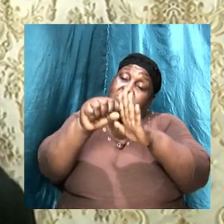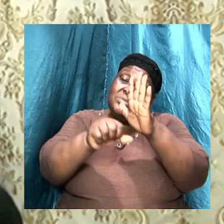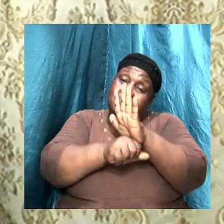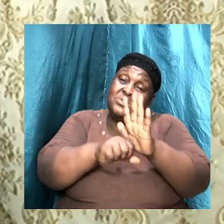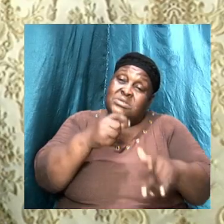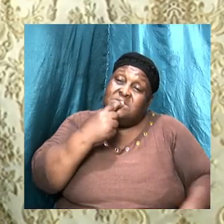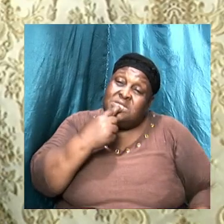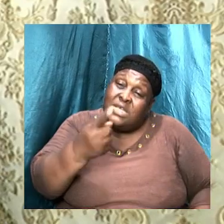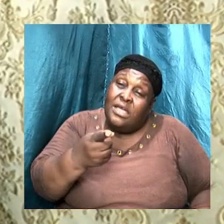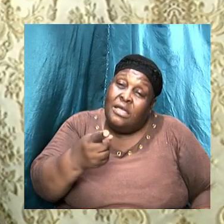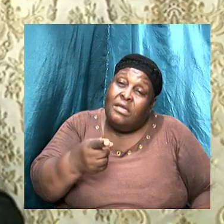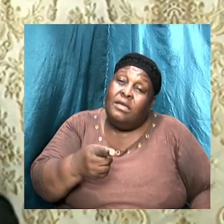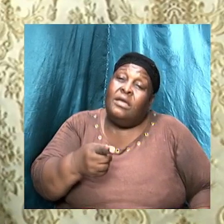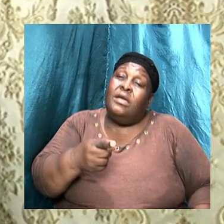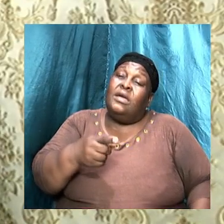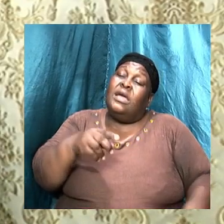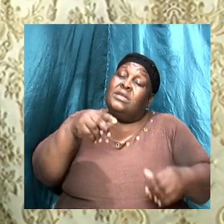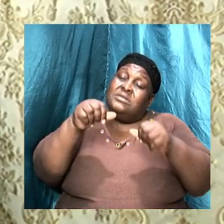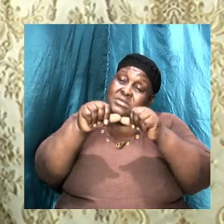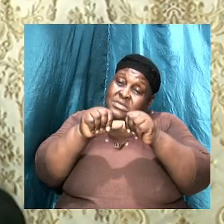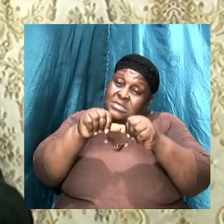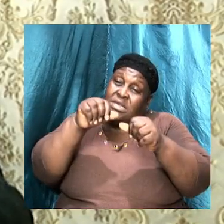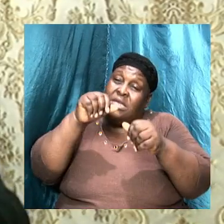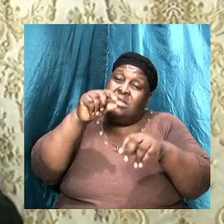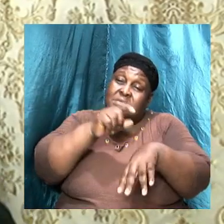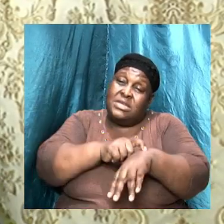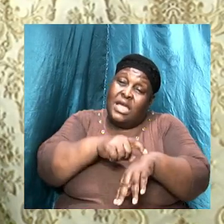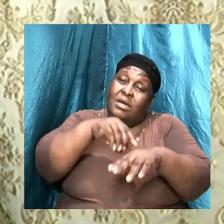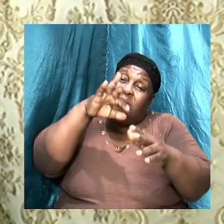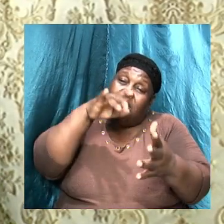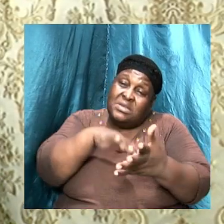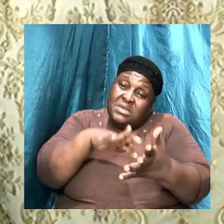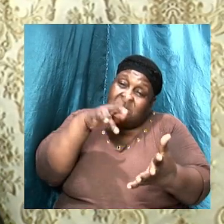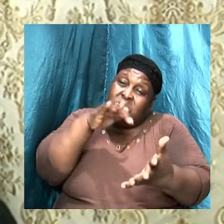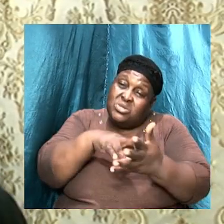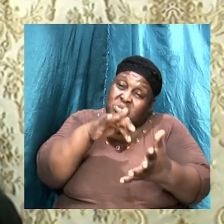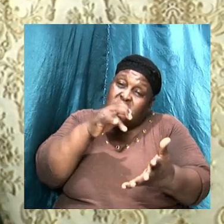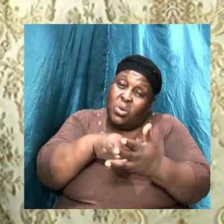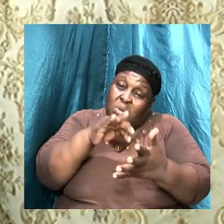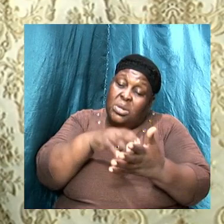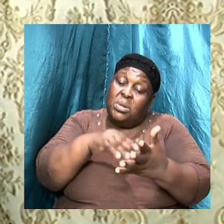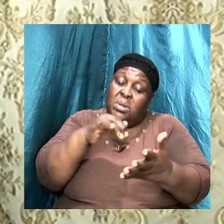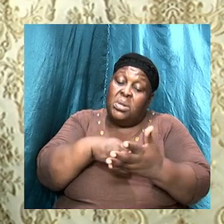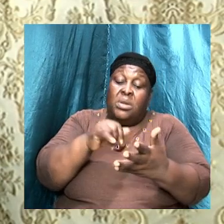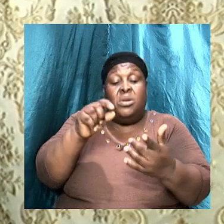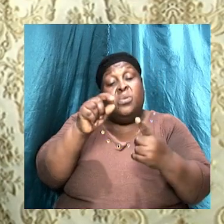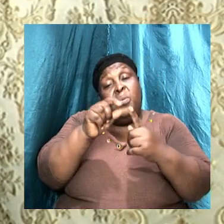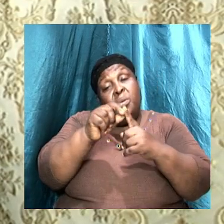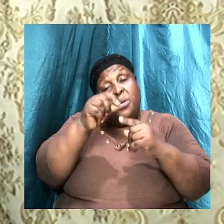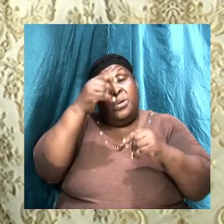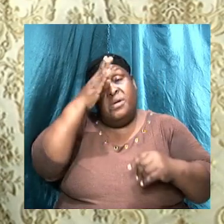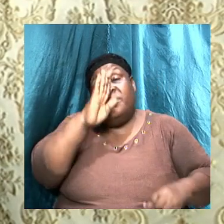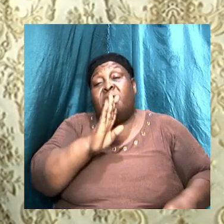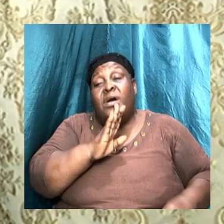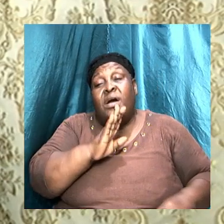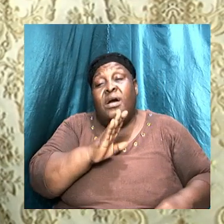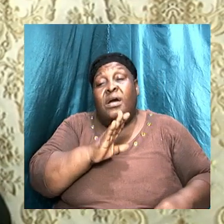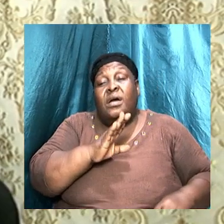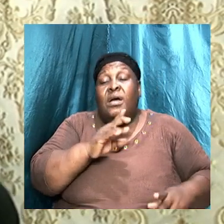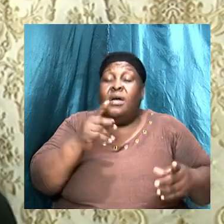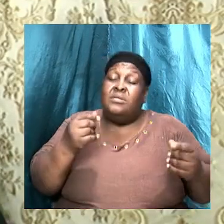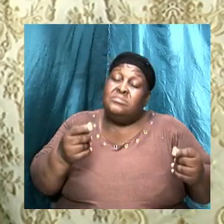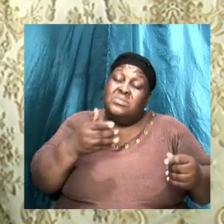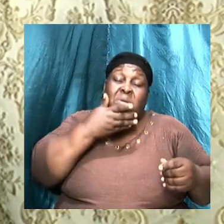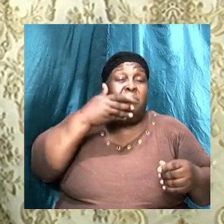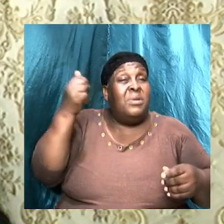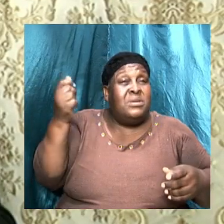we make sure we spend the time, and we find the scriptures, and we read the scriptures, and we try our best to explain, so that you